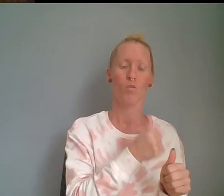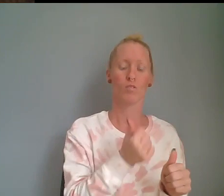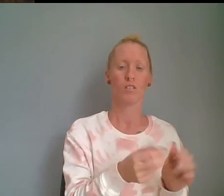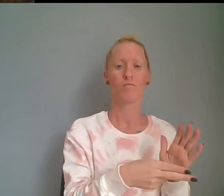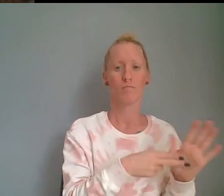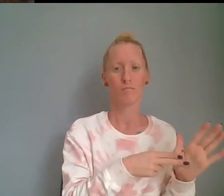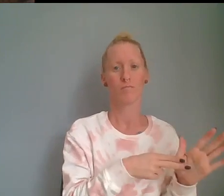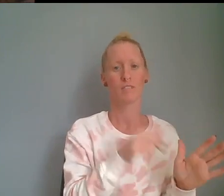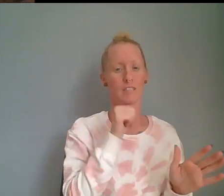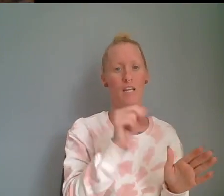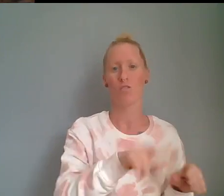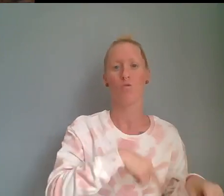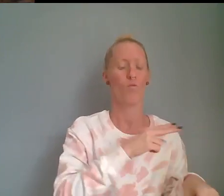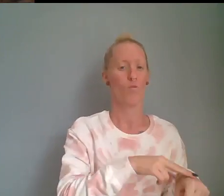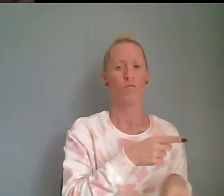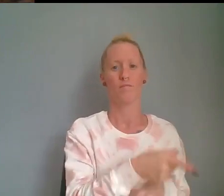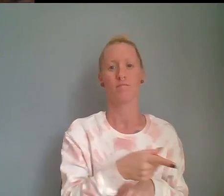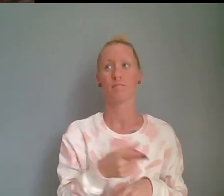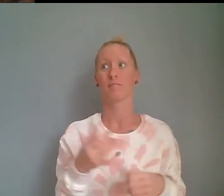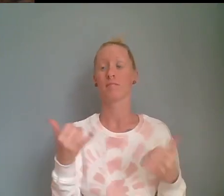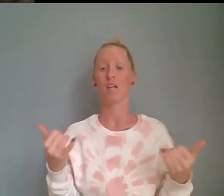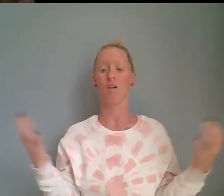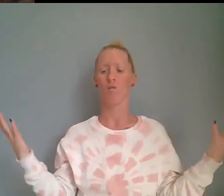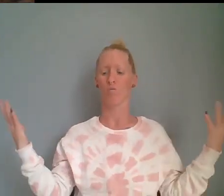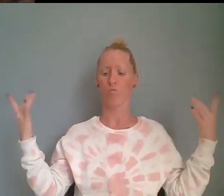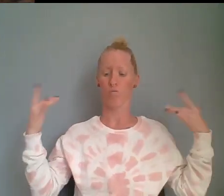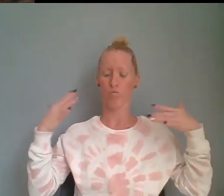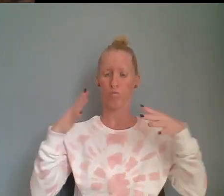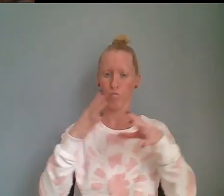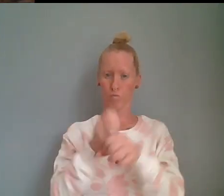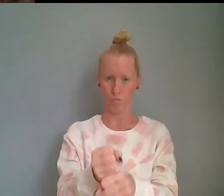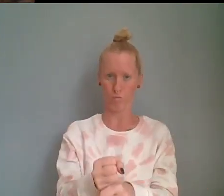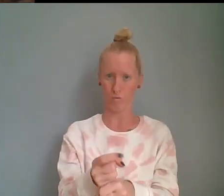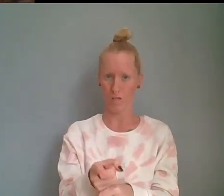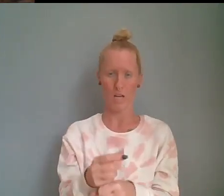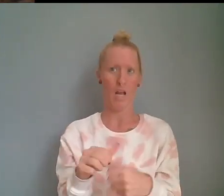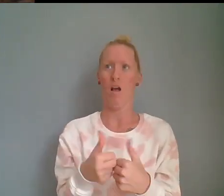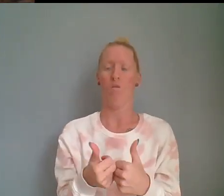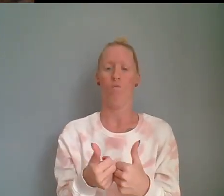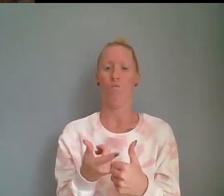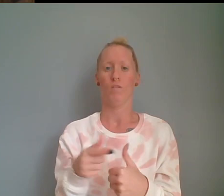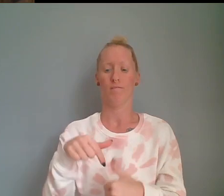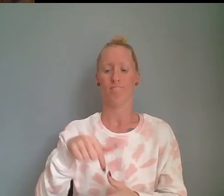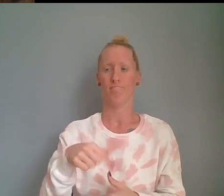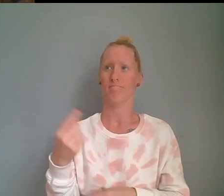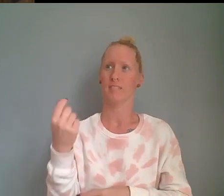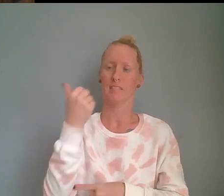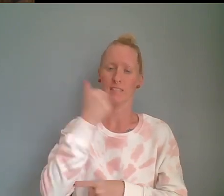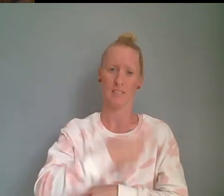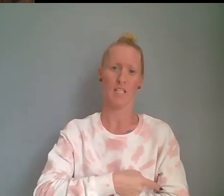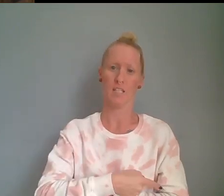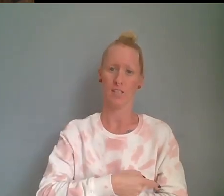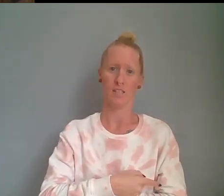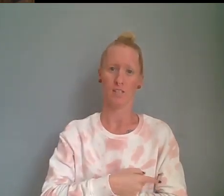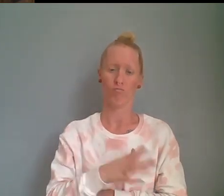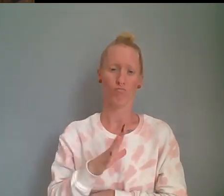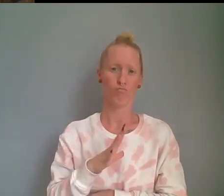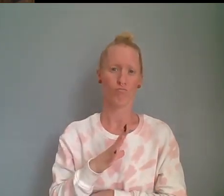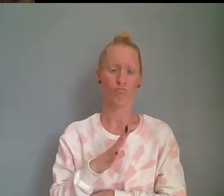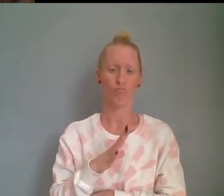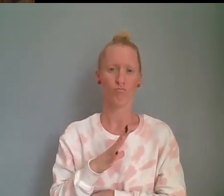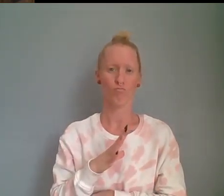Okay, so how do we pull this all together? Well, these days, the manual for